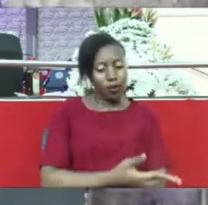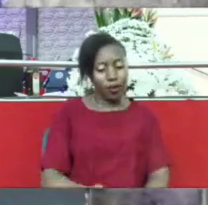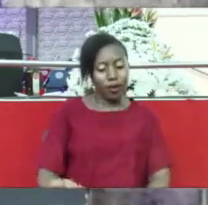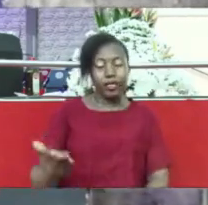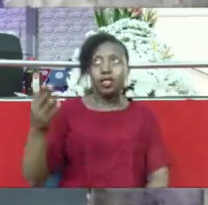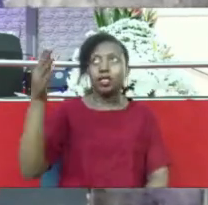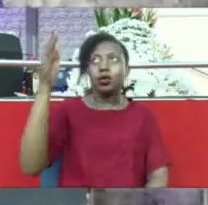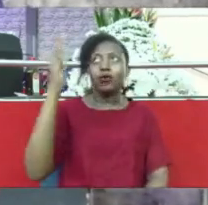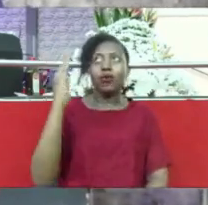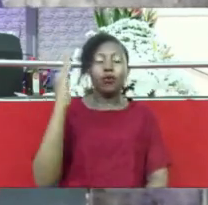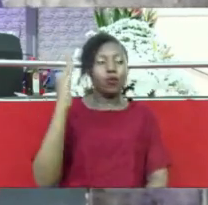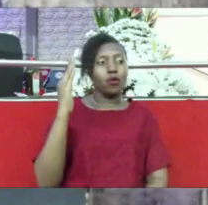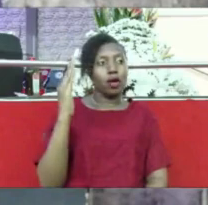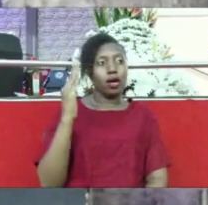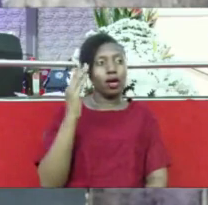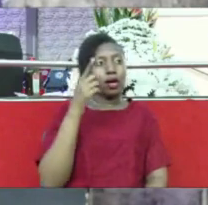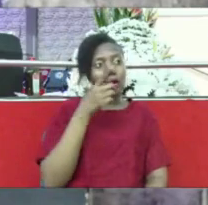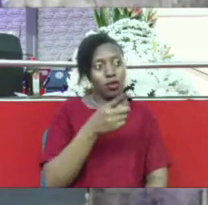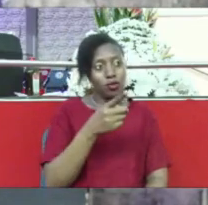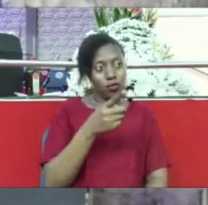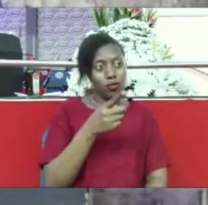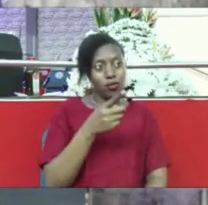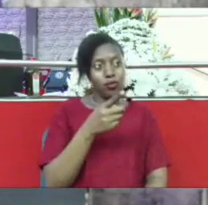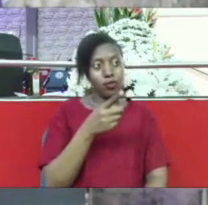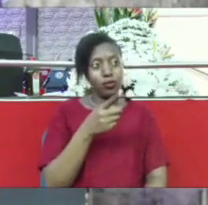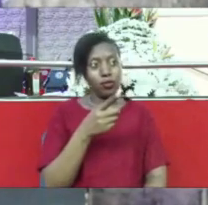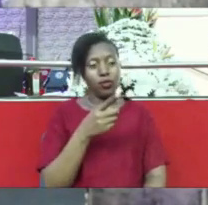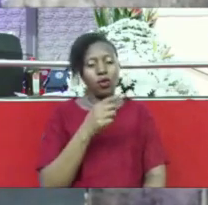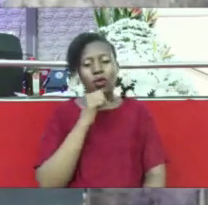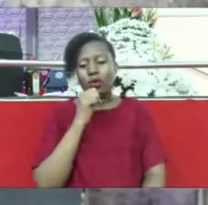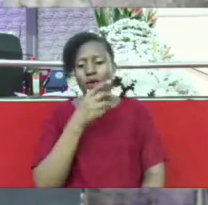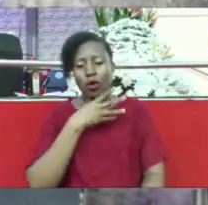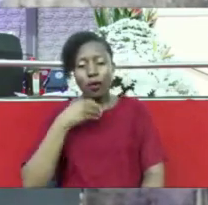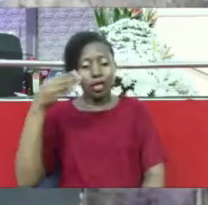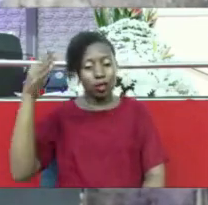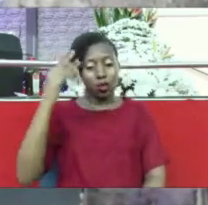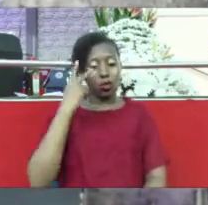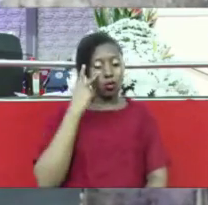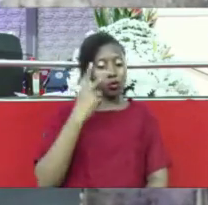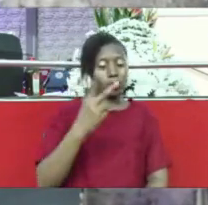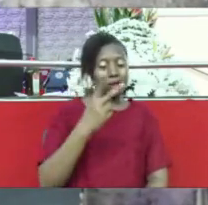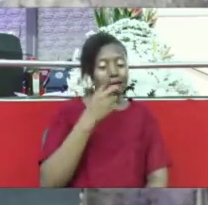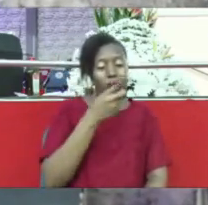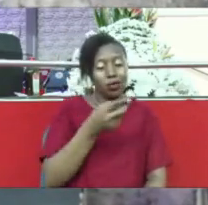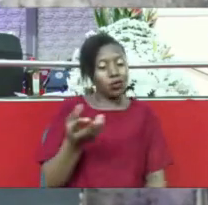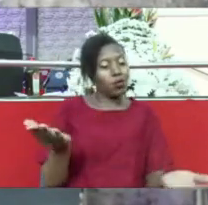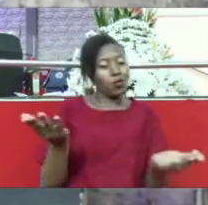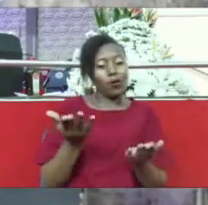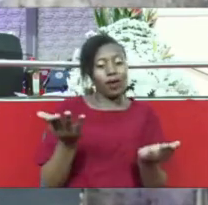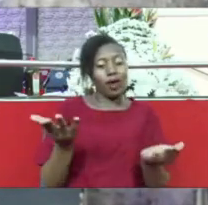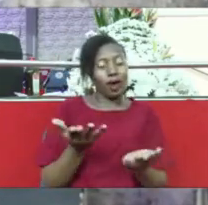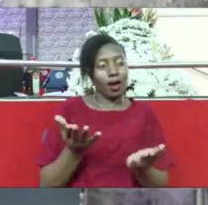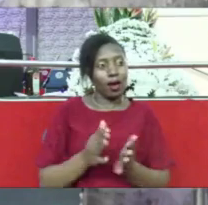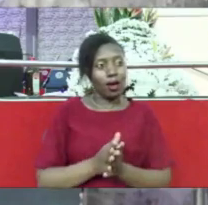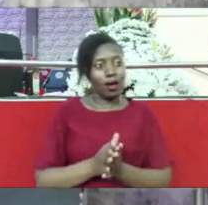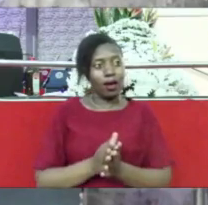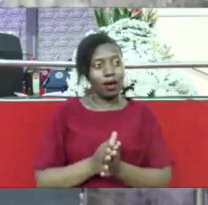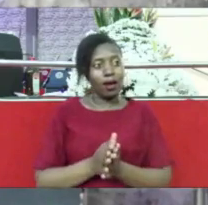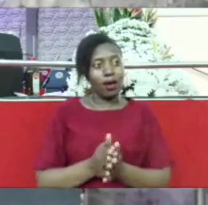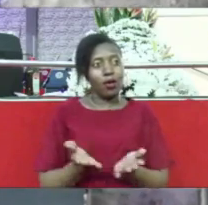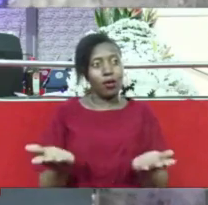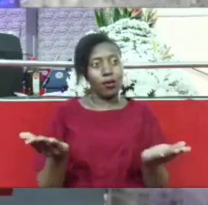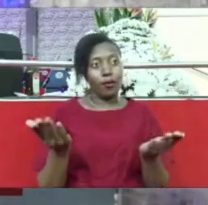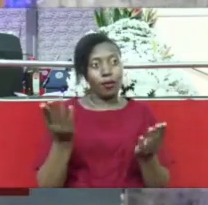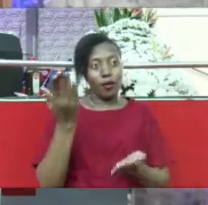You are hibernating, you know, you don't want God to see where you are. Unajificha hutaki kuonekana uko wapi. Or even like